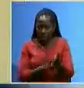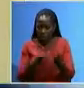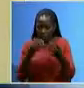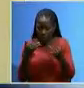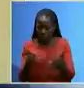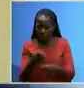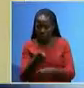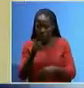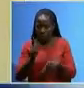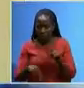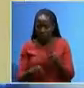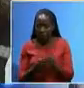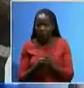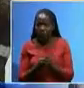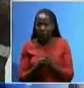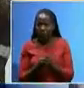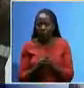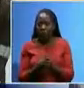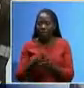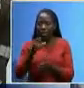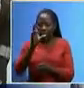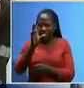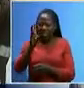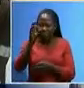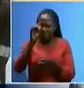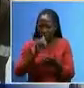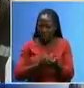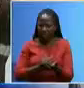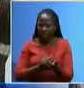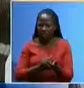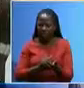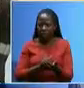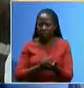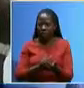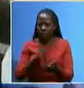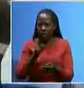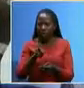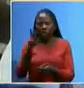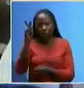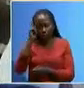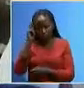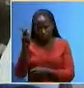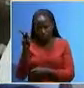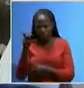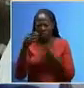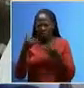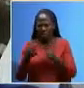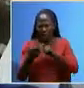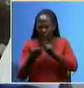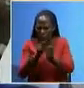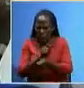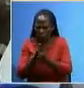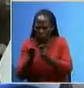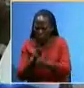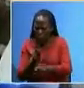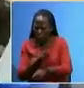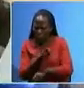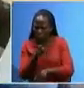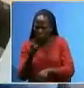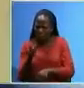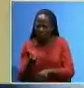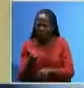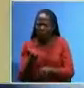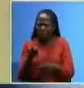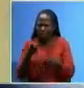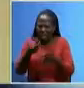crossing a 7,000 threshold in Kittwe. The upward change in the